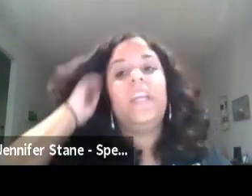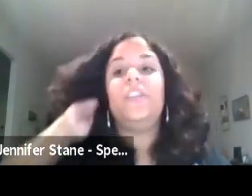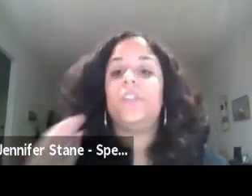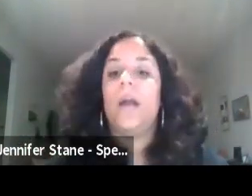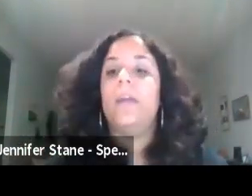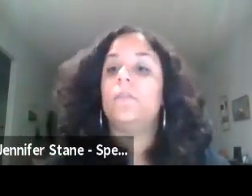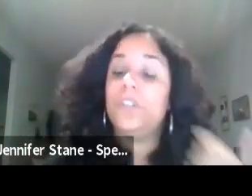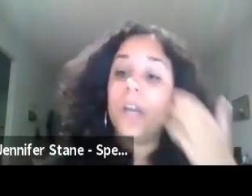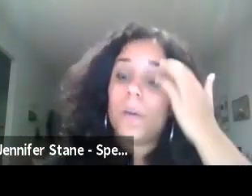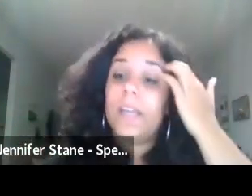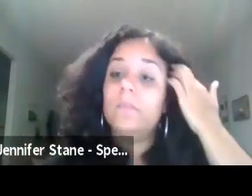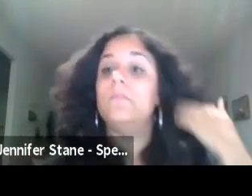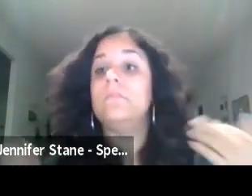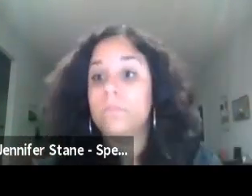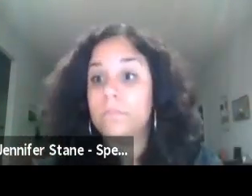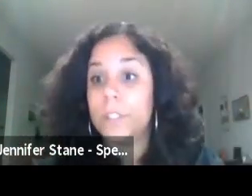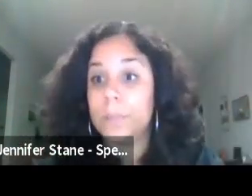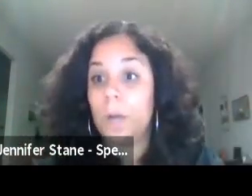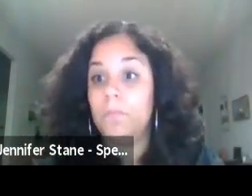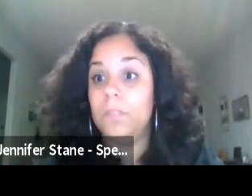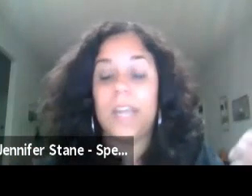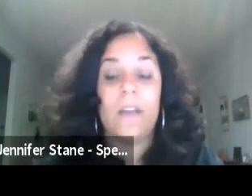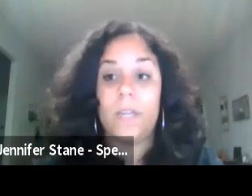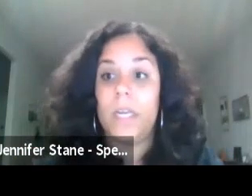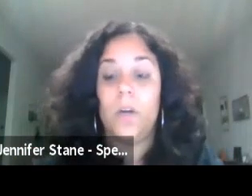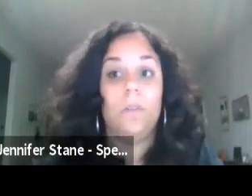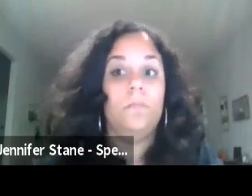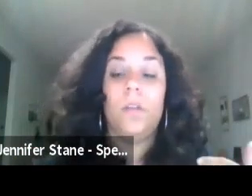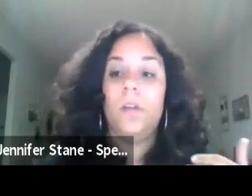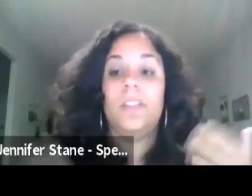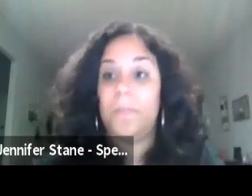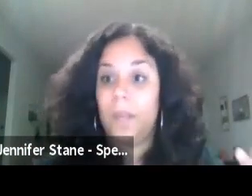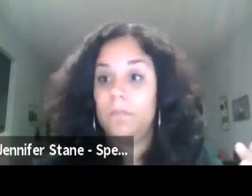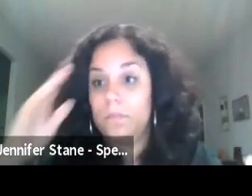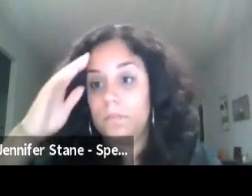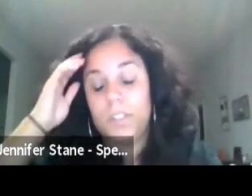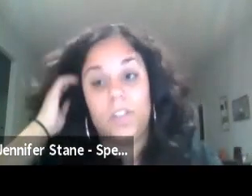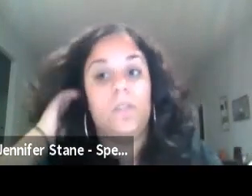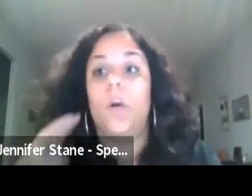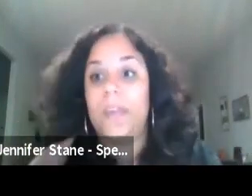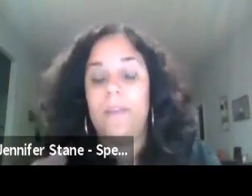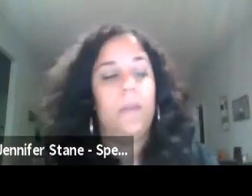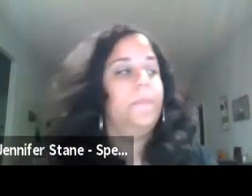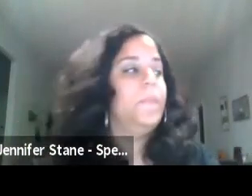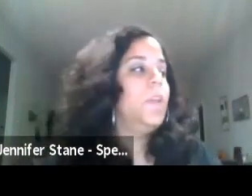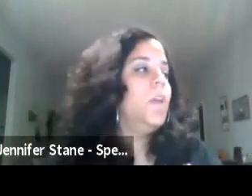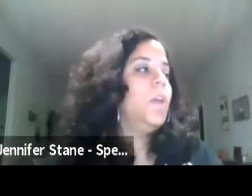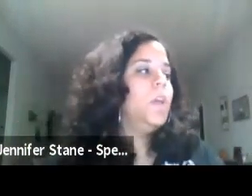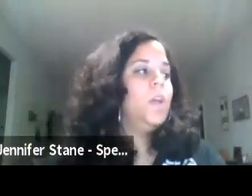So when issues arise, when you go in, there's a problem. There's a cavity or something. Let's just start with